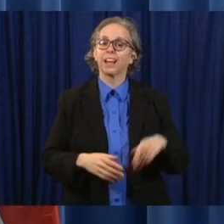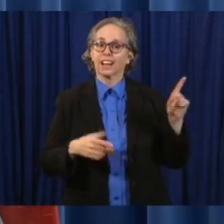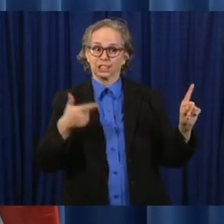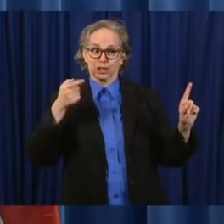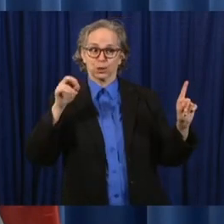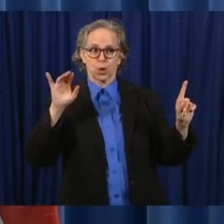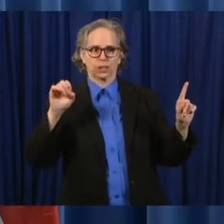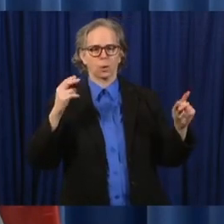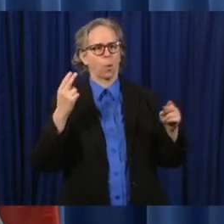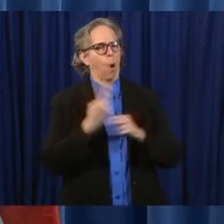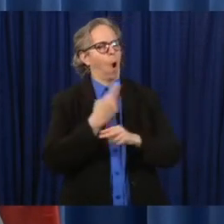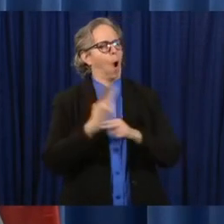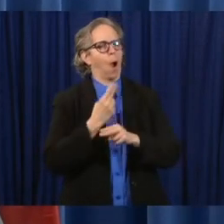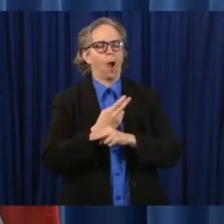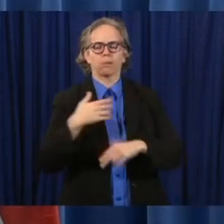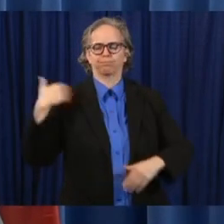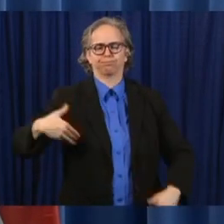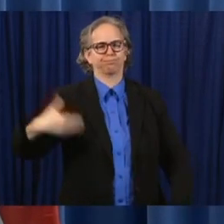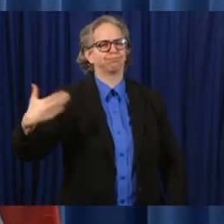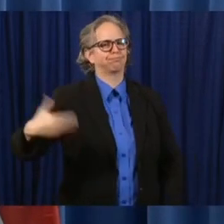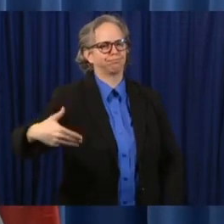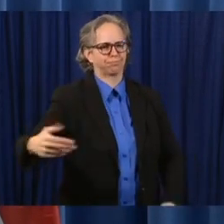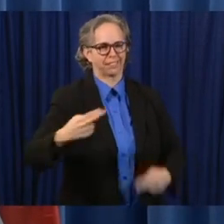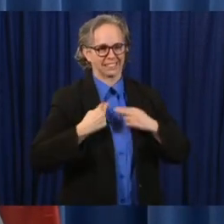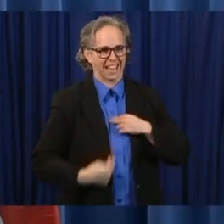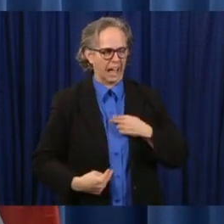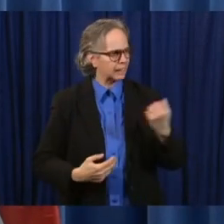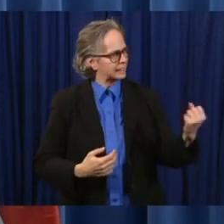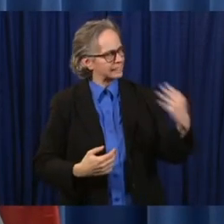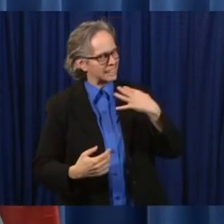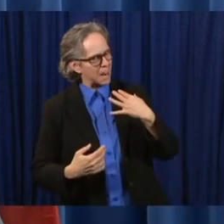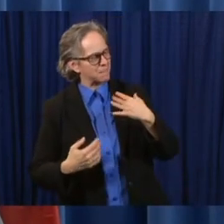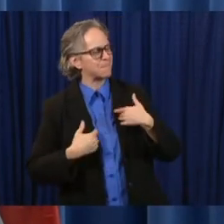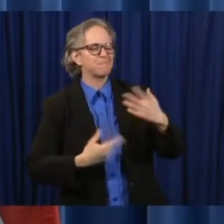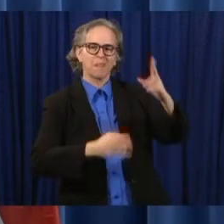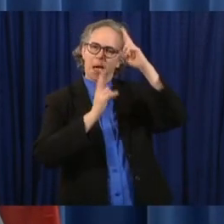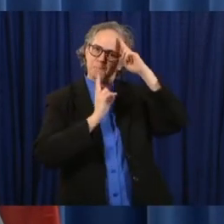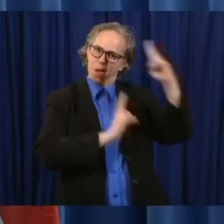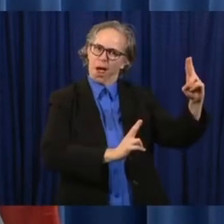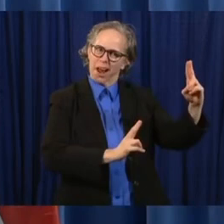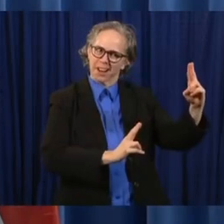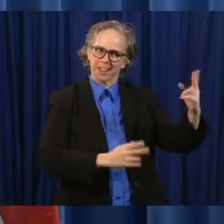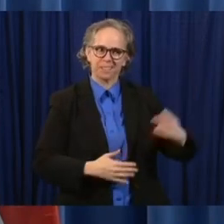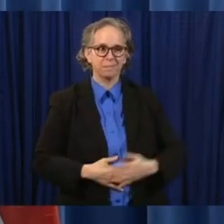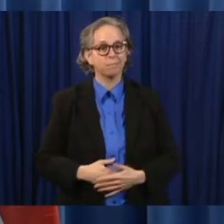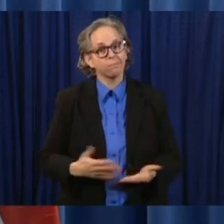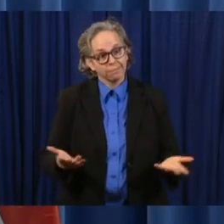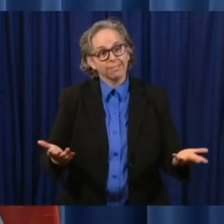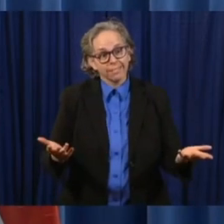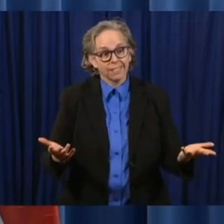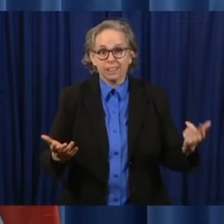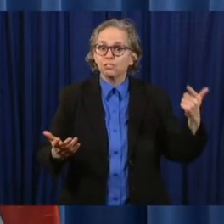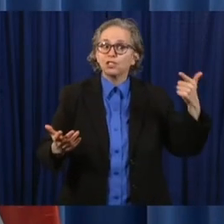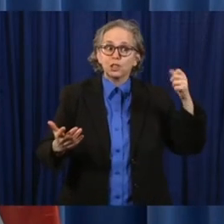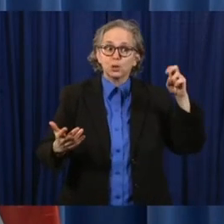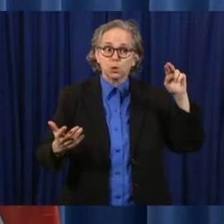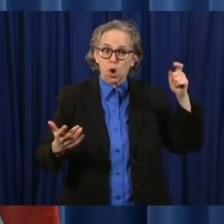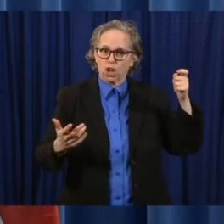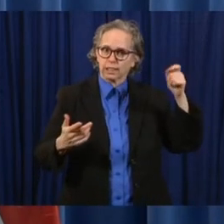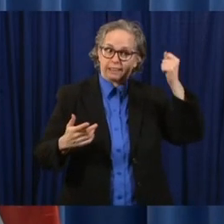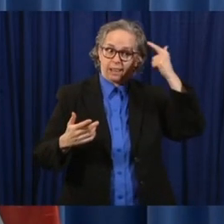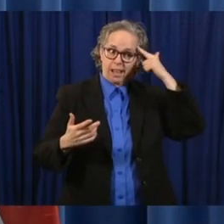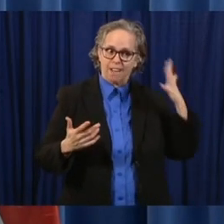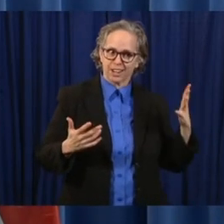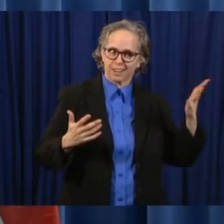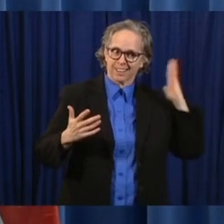times. So I'm honored to wear it. I, of course, served as Georgia's lieutenant governor. In addition to that, we served